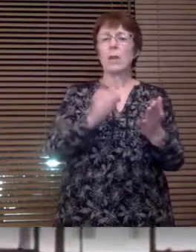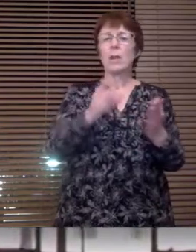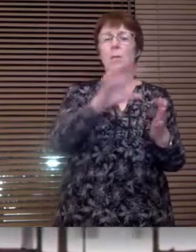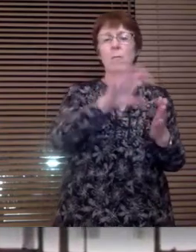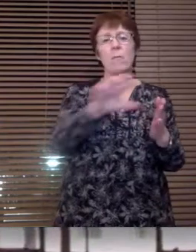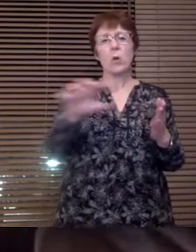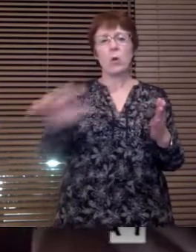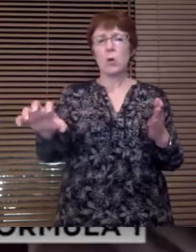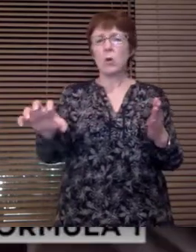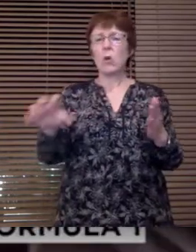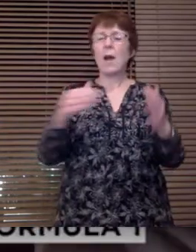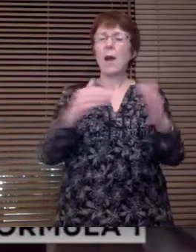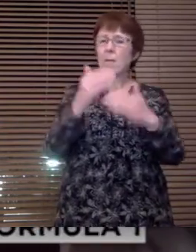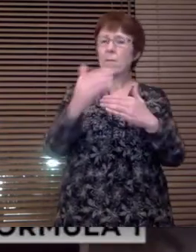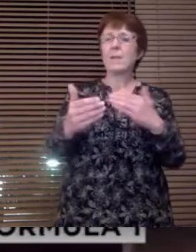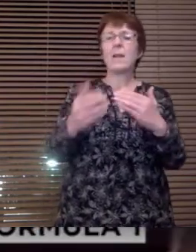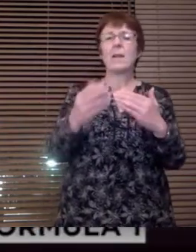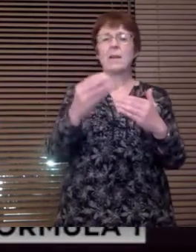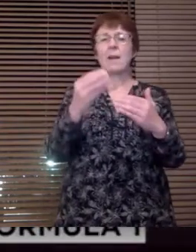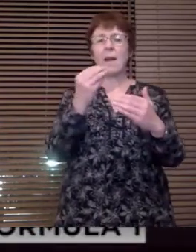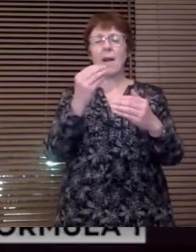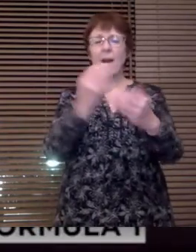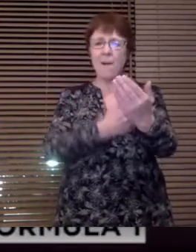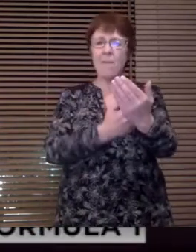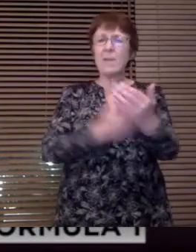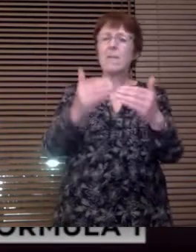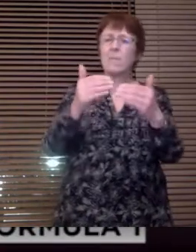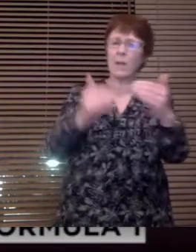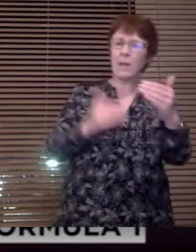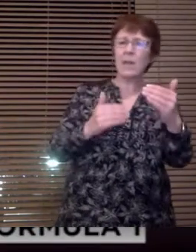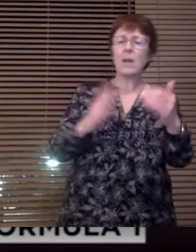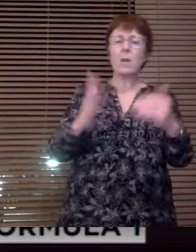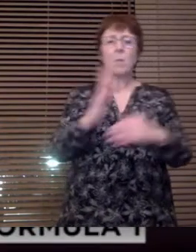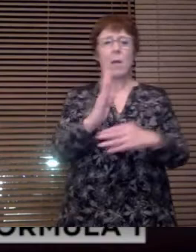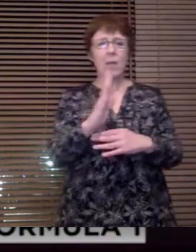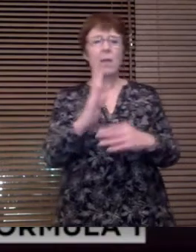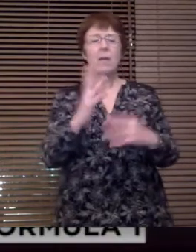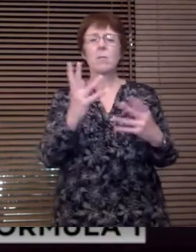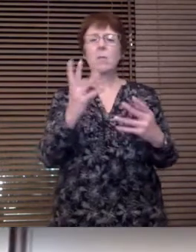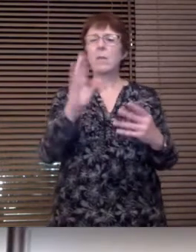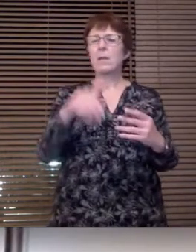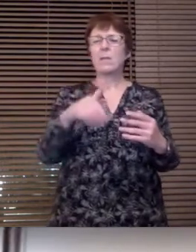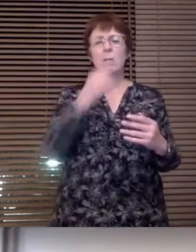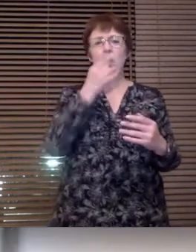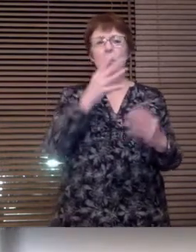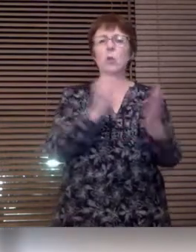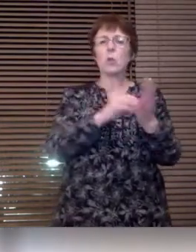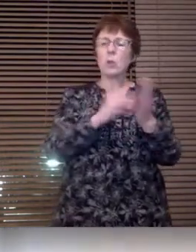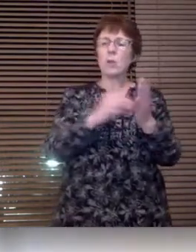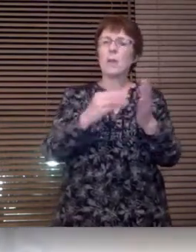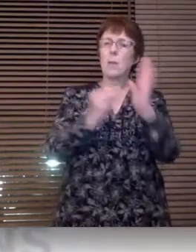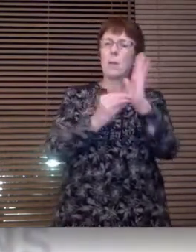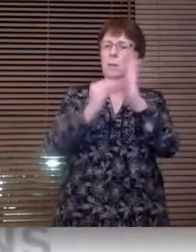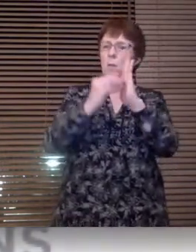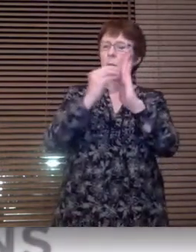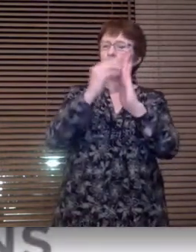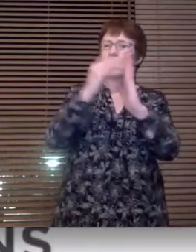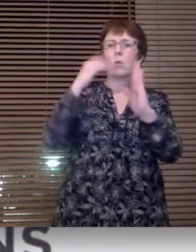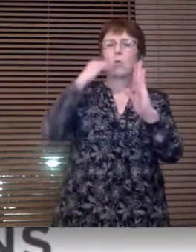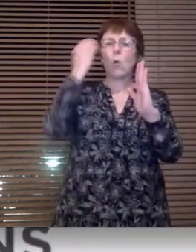incredible. So again, getting that in your daily routine is important, and it's all about creating, again, healthy habits over these next 21 days.